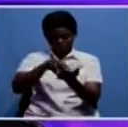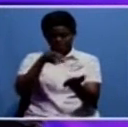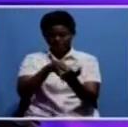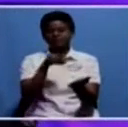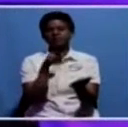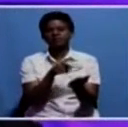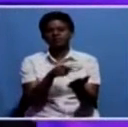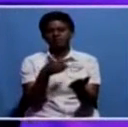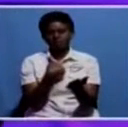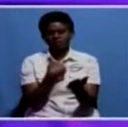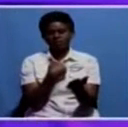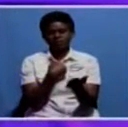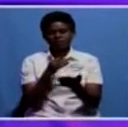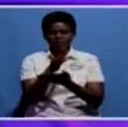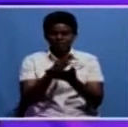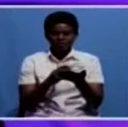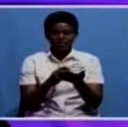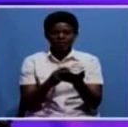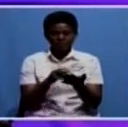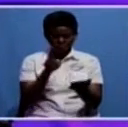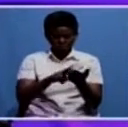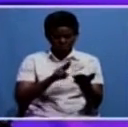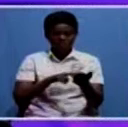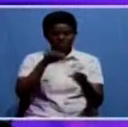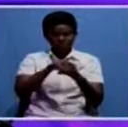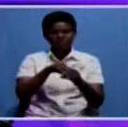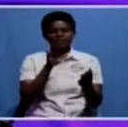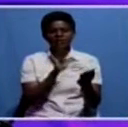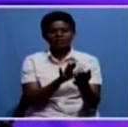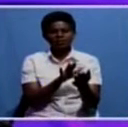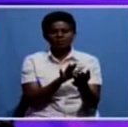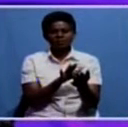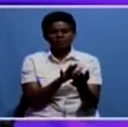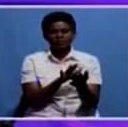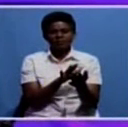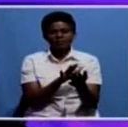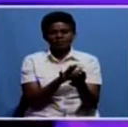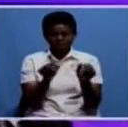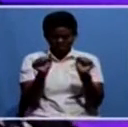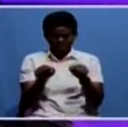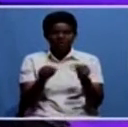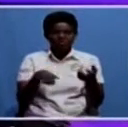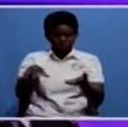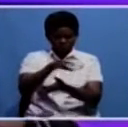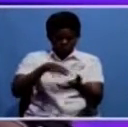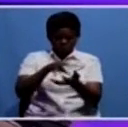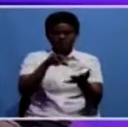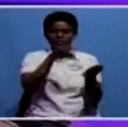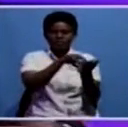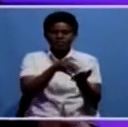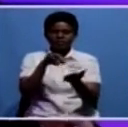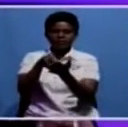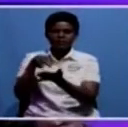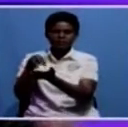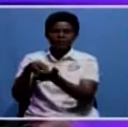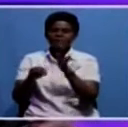Because some of the reports in there, they will actually compromise ongoing cases by other agencies